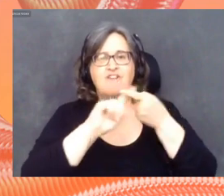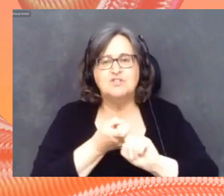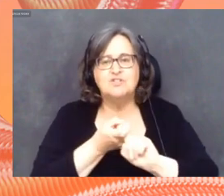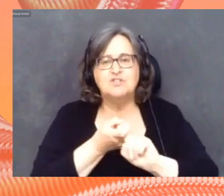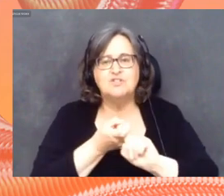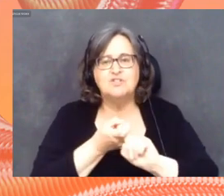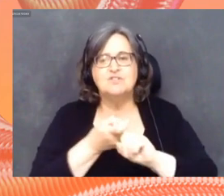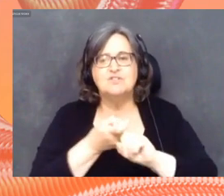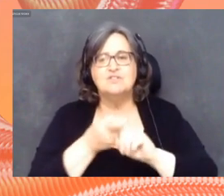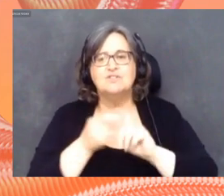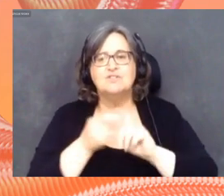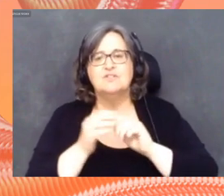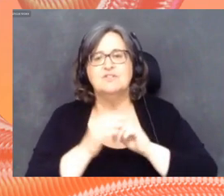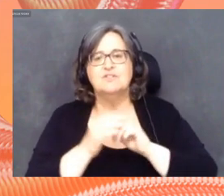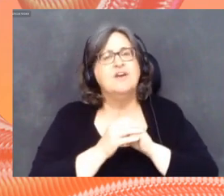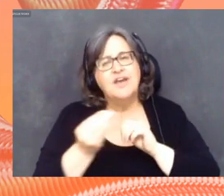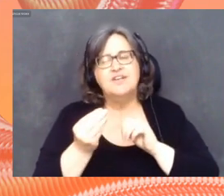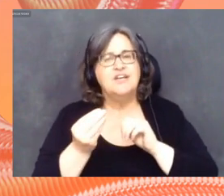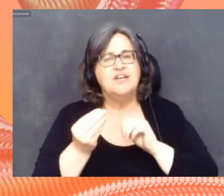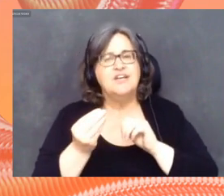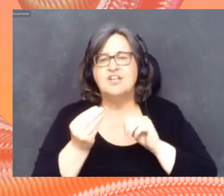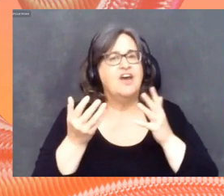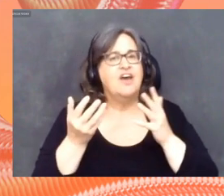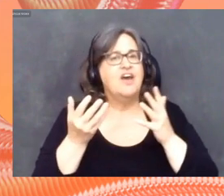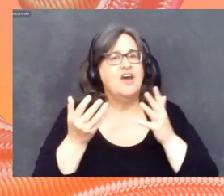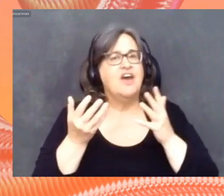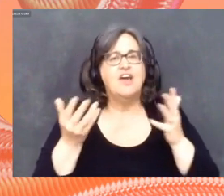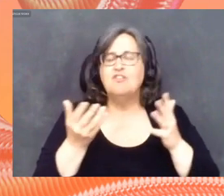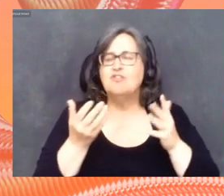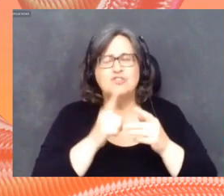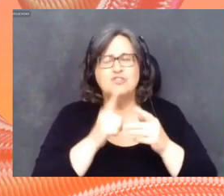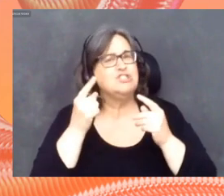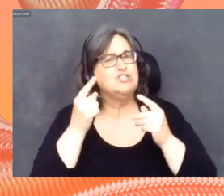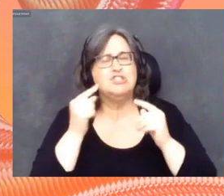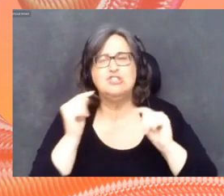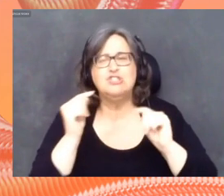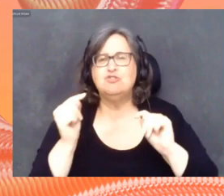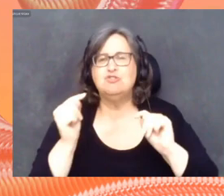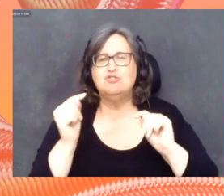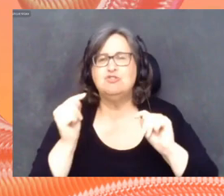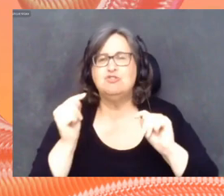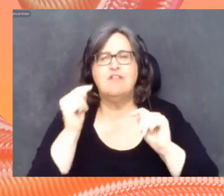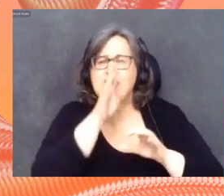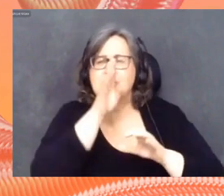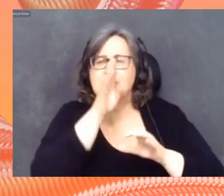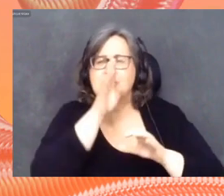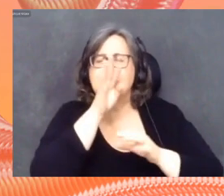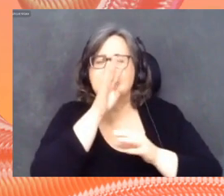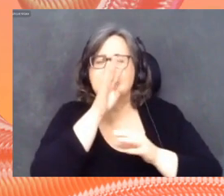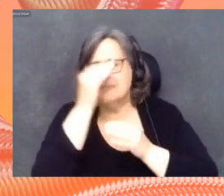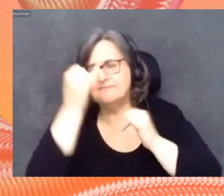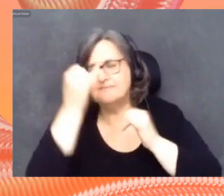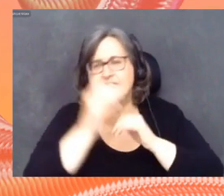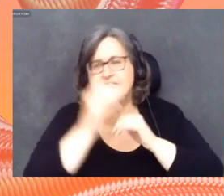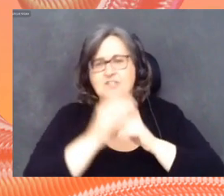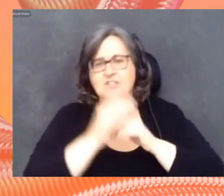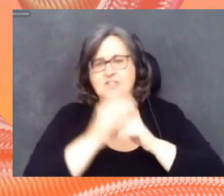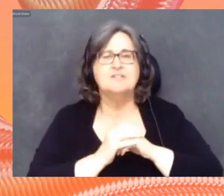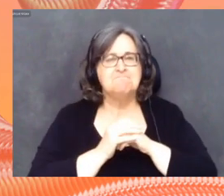just flying through space on the quest. Yes. Out there. That's